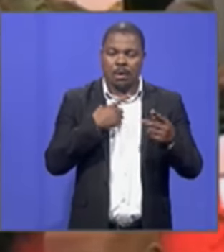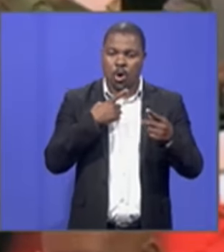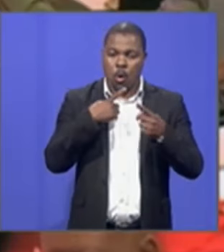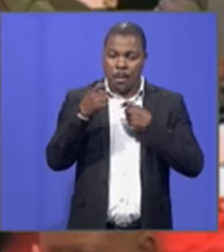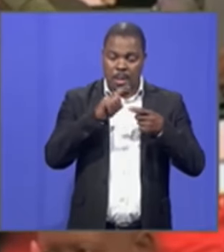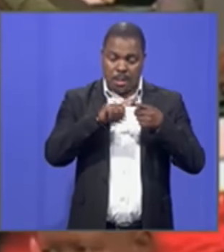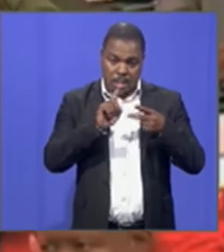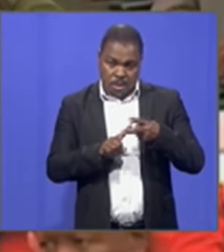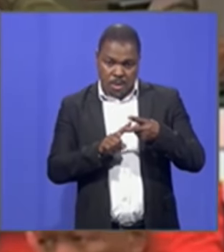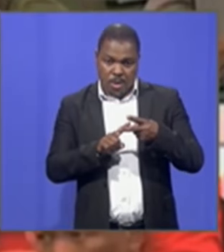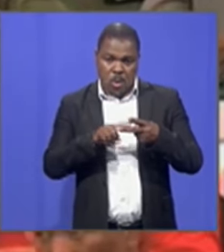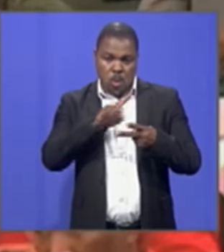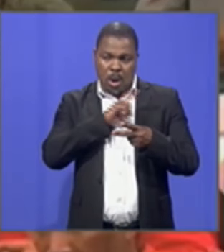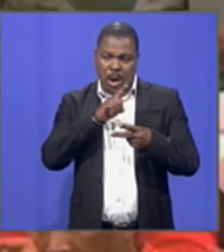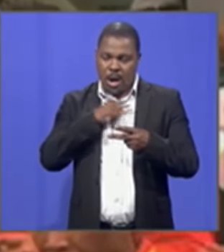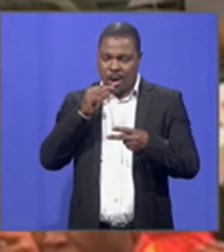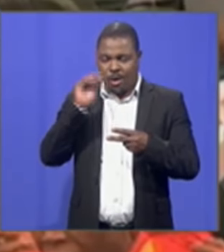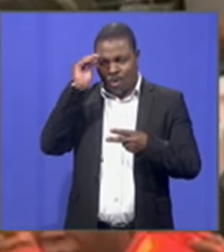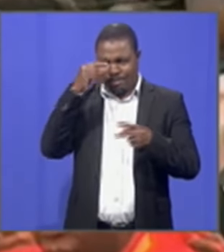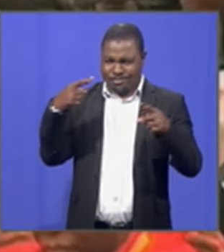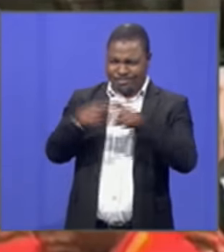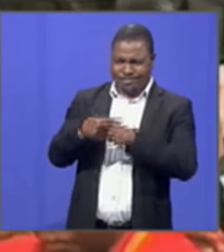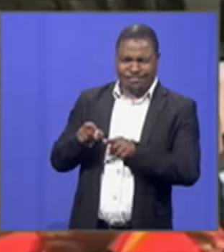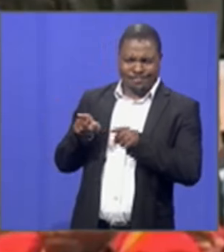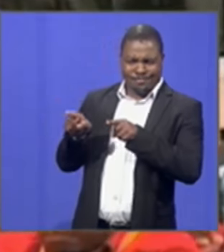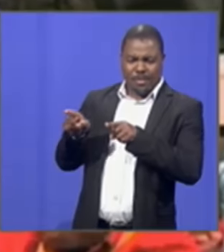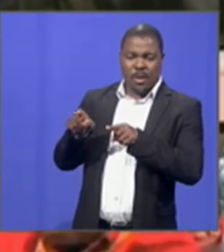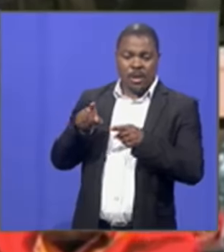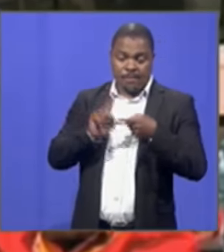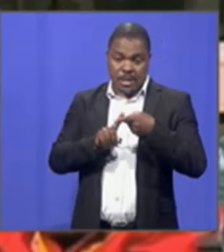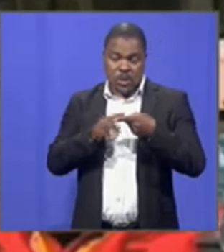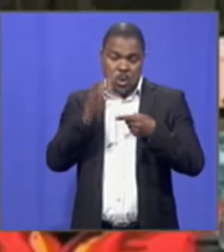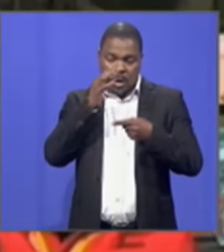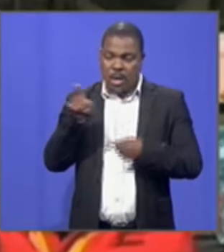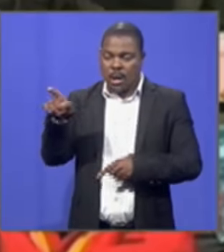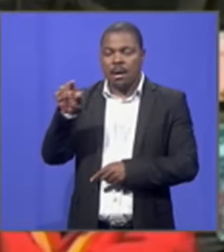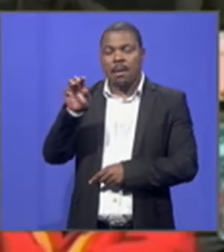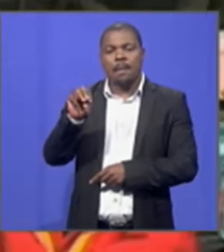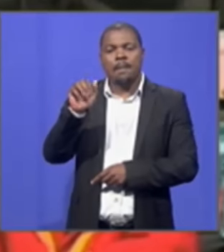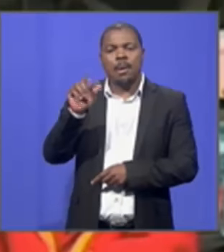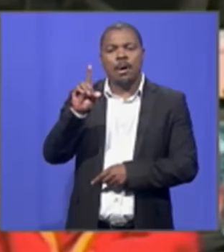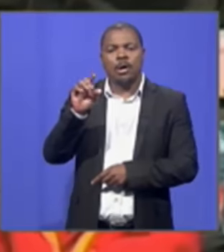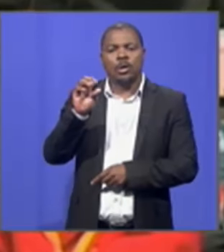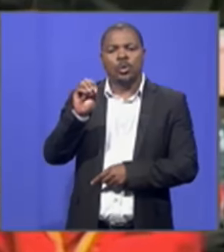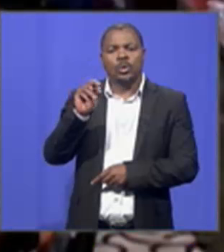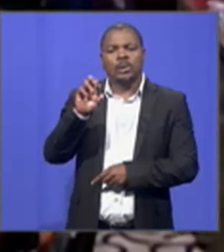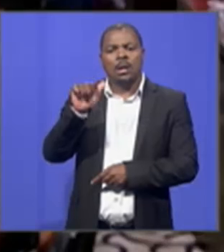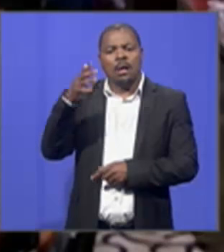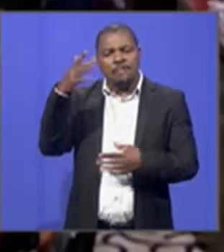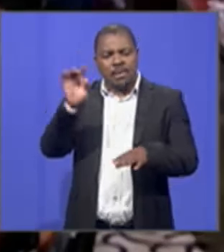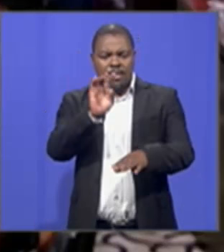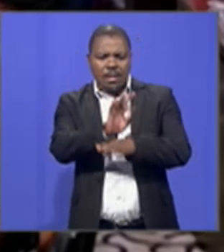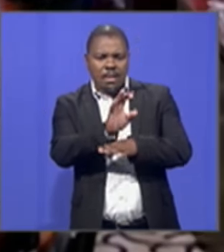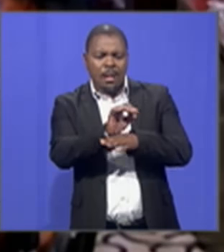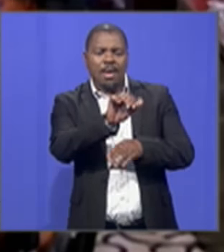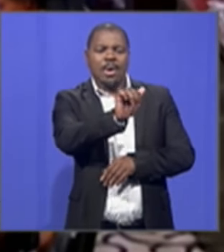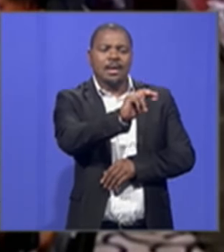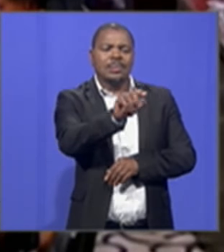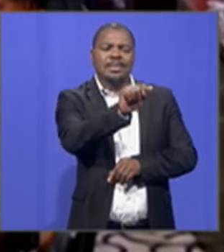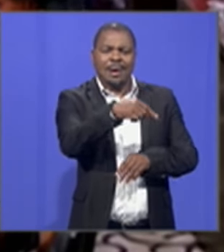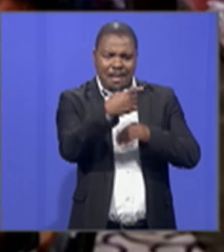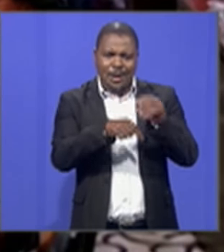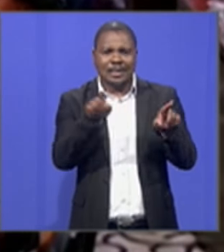ya go ba le go thulana ga dikgahlego ya mathomo ya ba ya gore ge sa le matontshela a ile tša ANC phokong ye. Mopresidente ga se nka